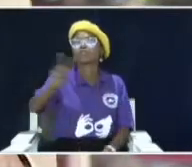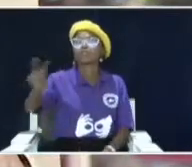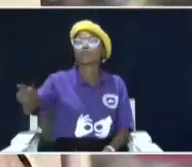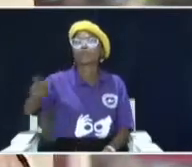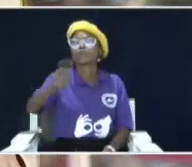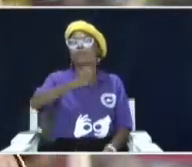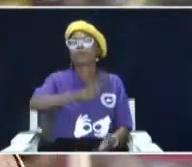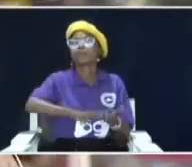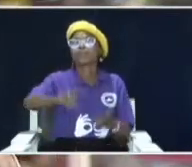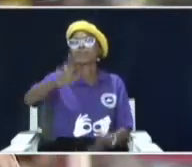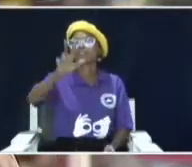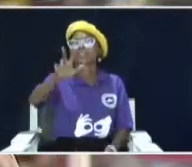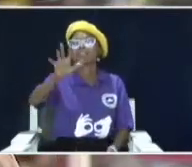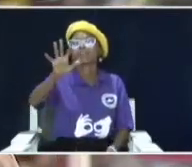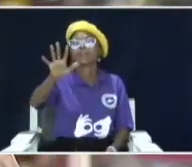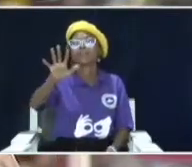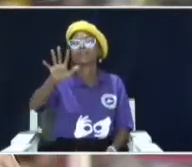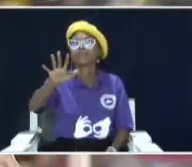Luke 22, verse